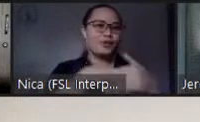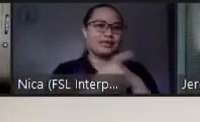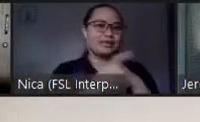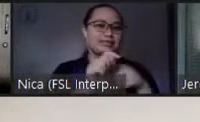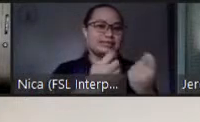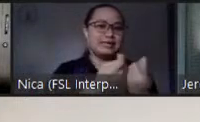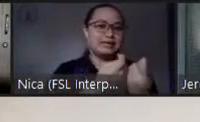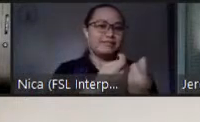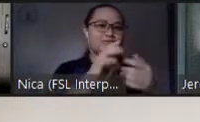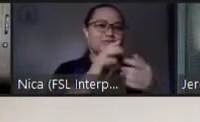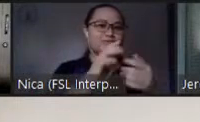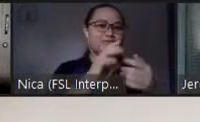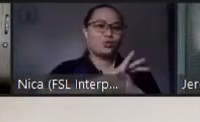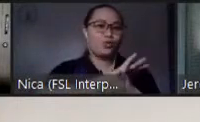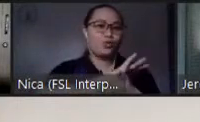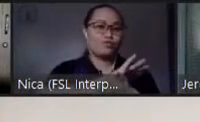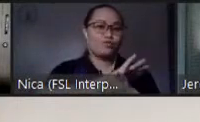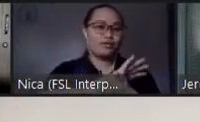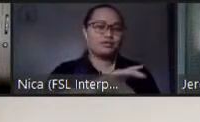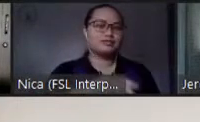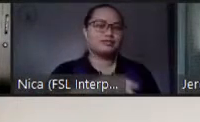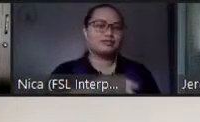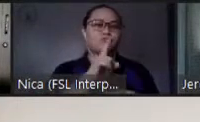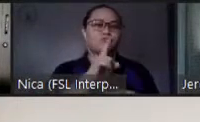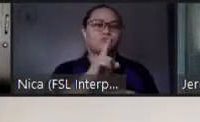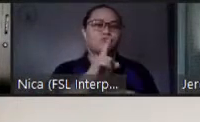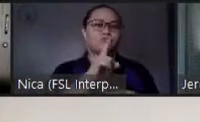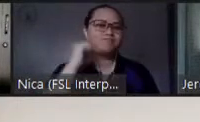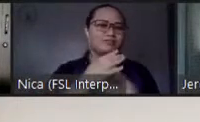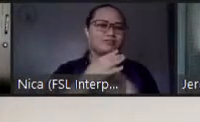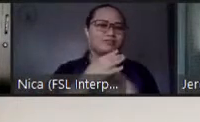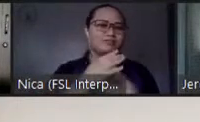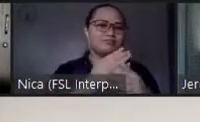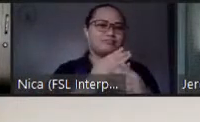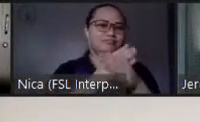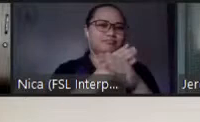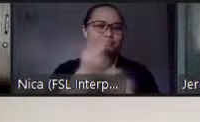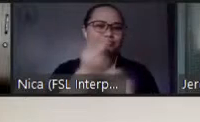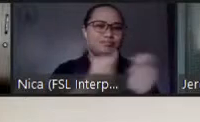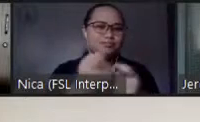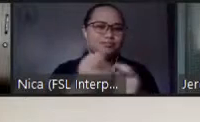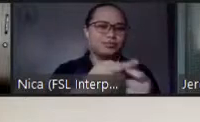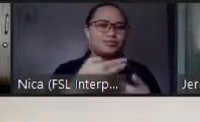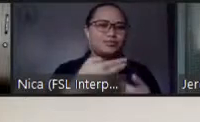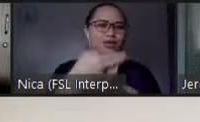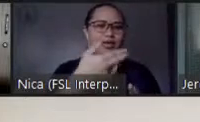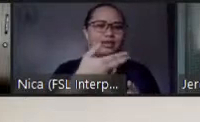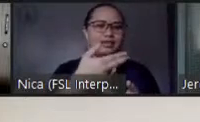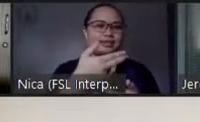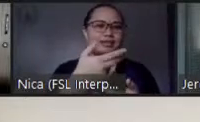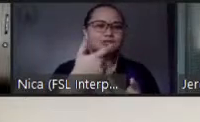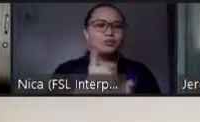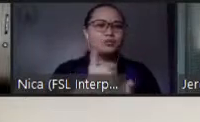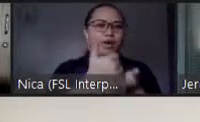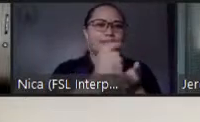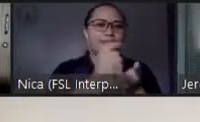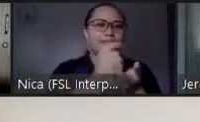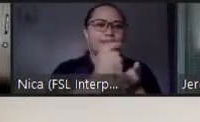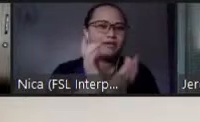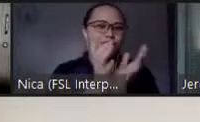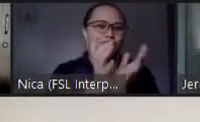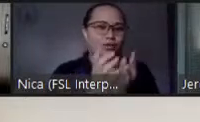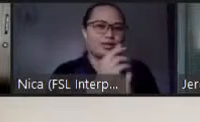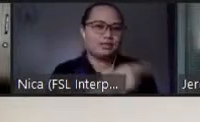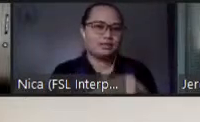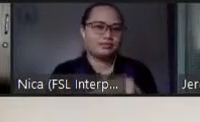uses technology to break barriers in information, healthcare, and community services for the deaf community. Now, let us watch the